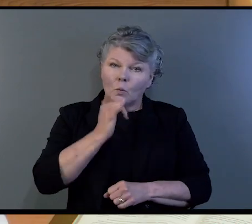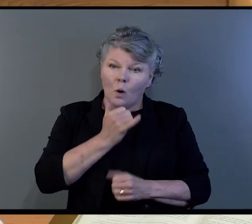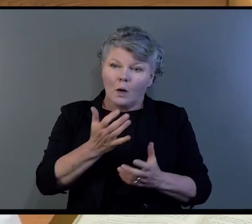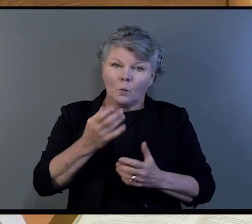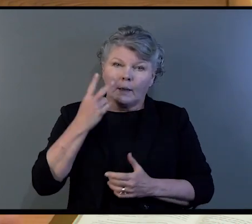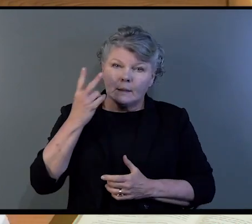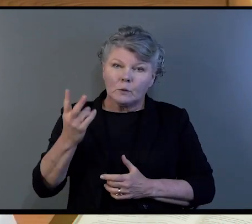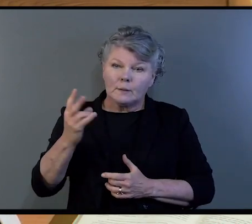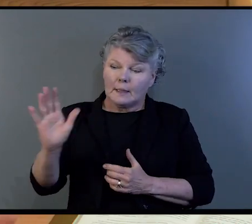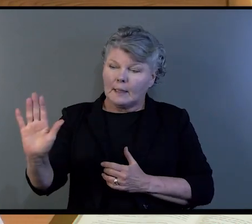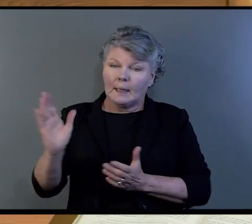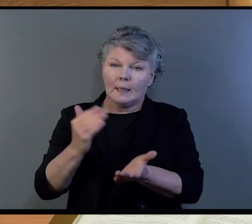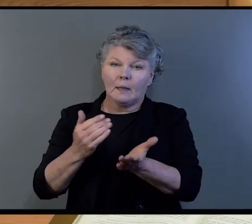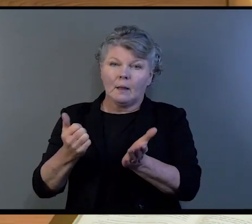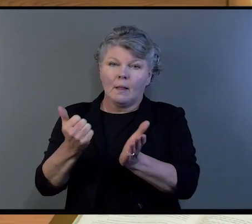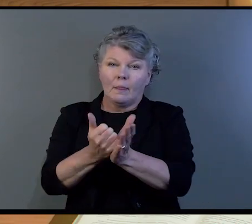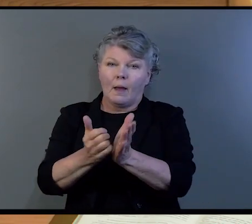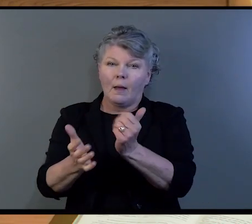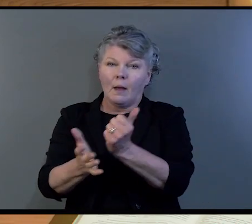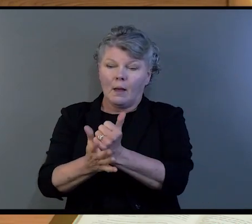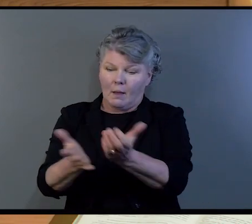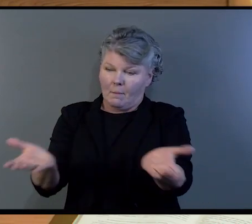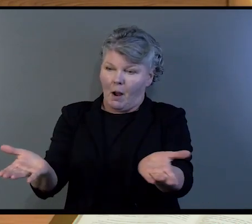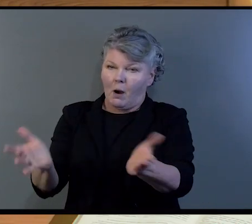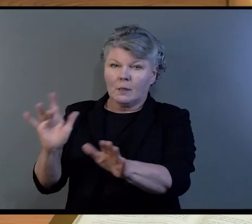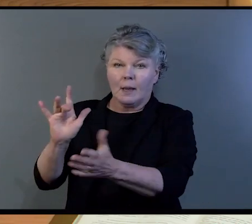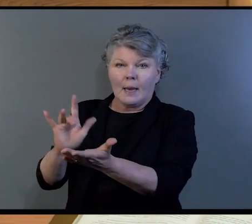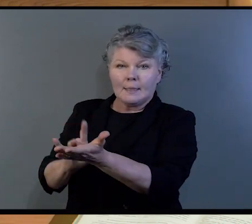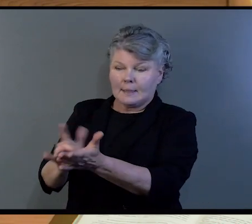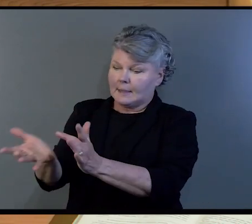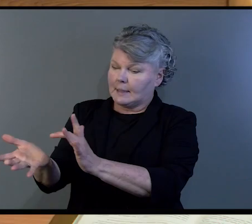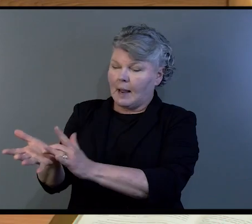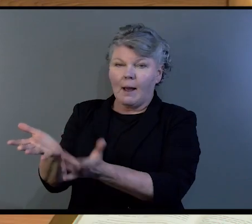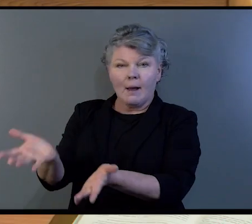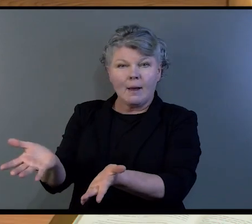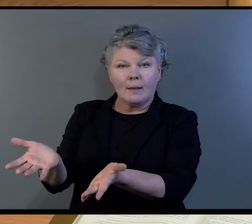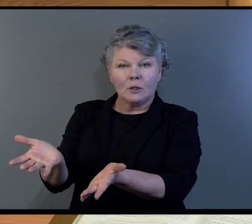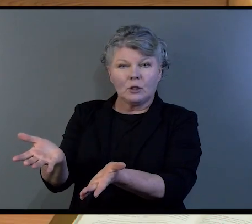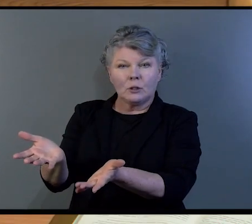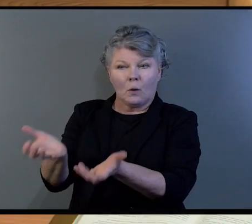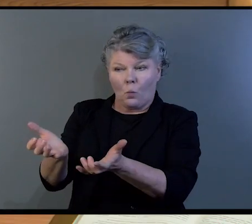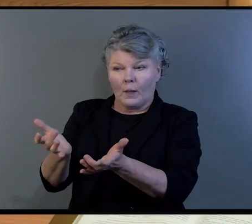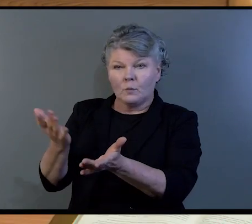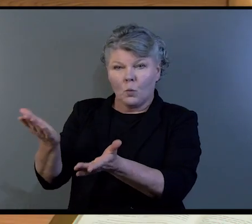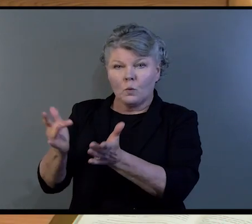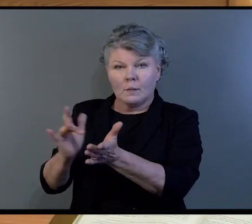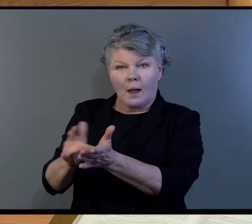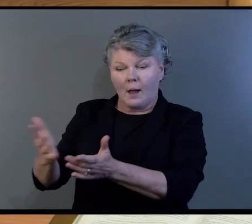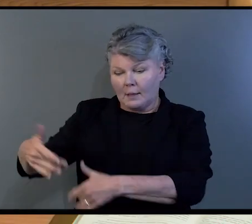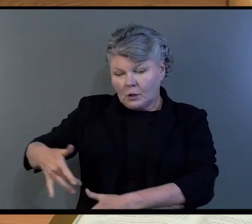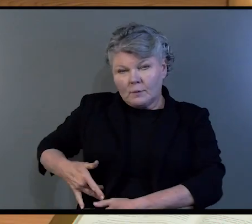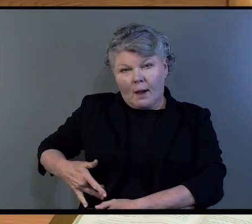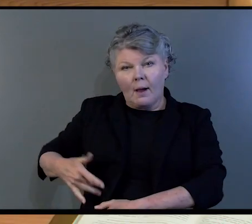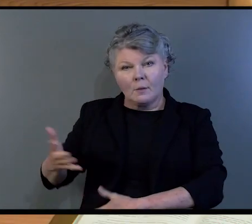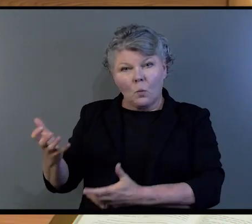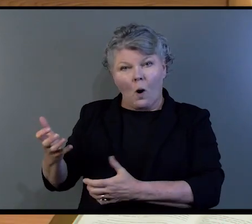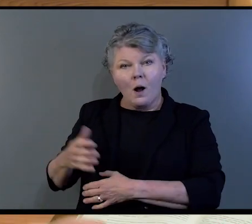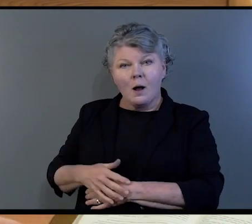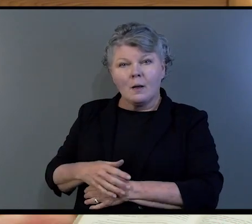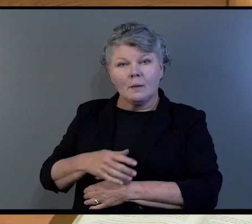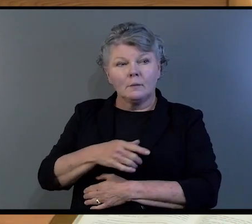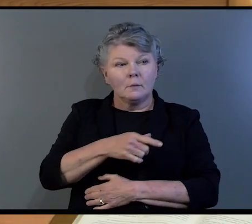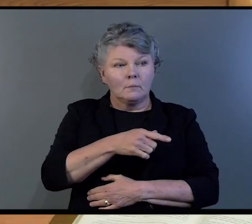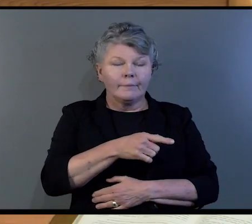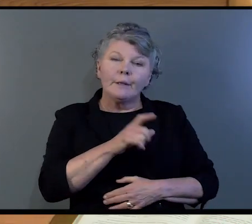to see in his hands the mark of the nails and to place his finger into the mark of the nails and his hand into Jesus' side. Yes,